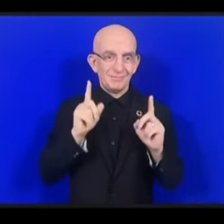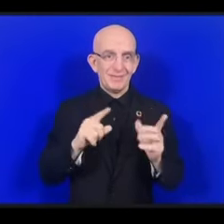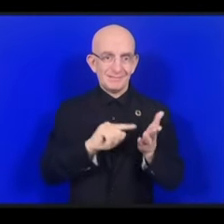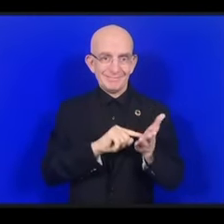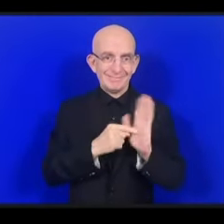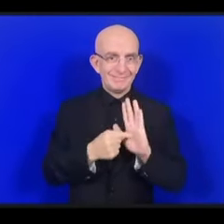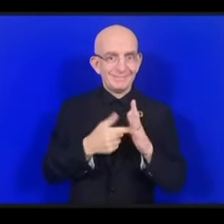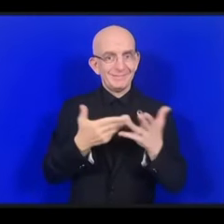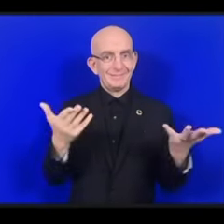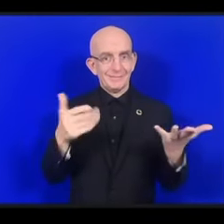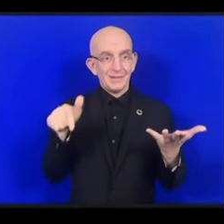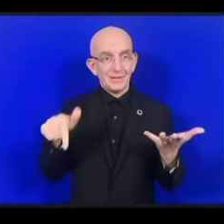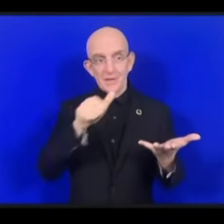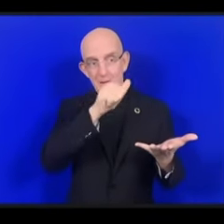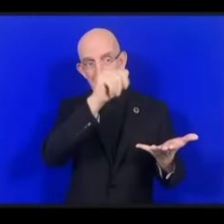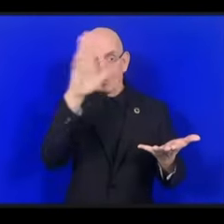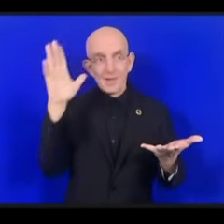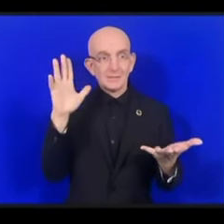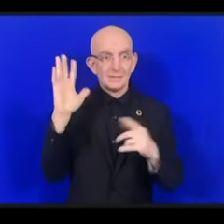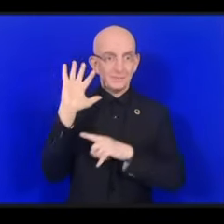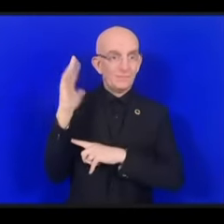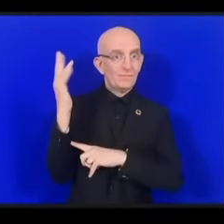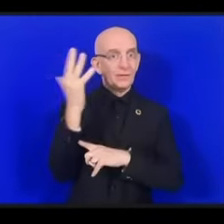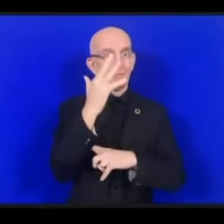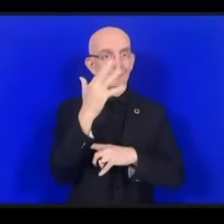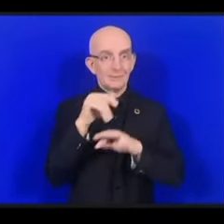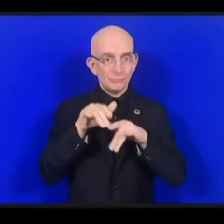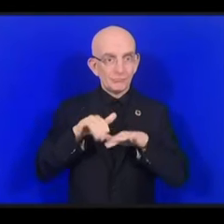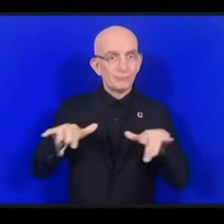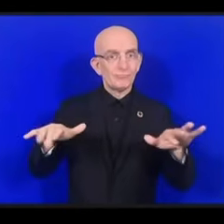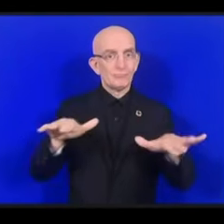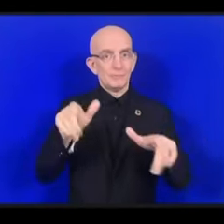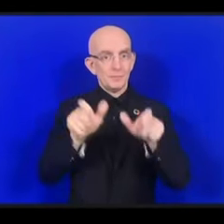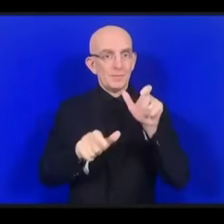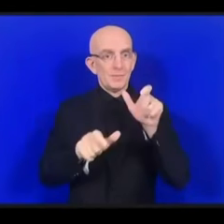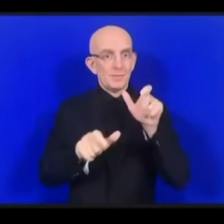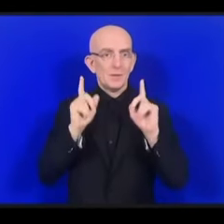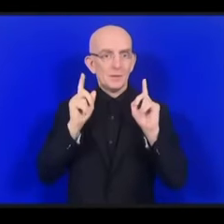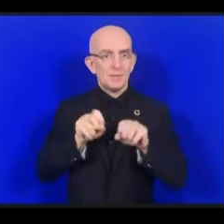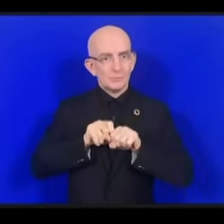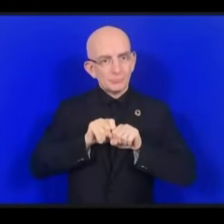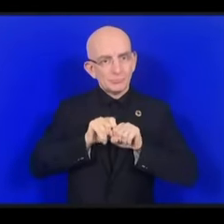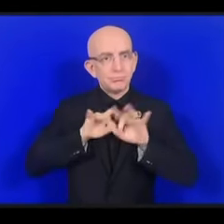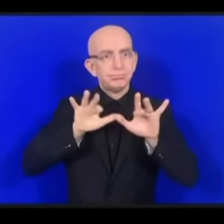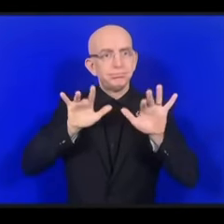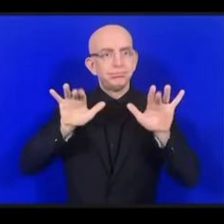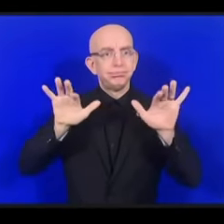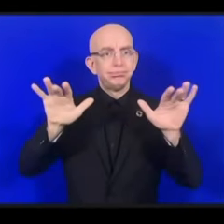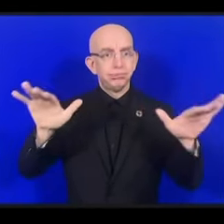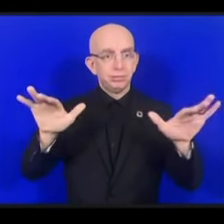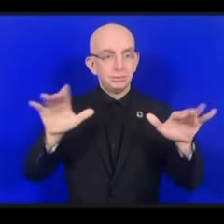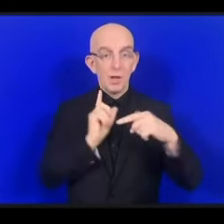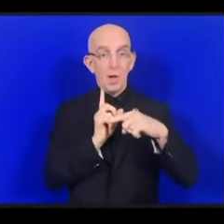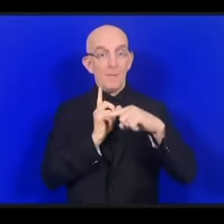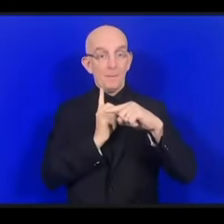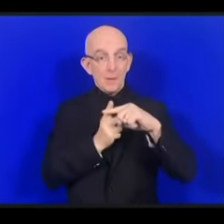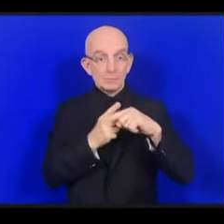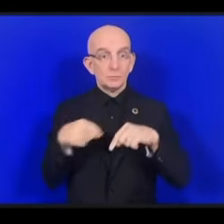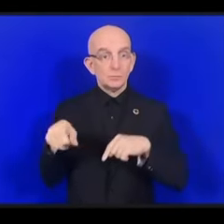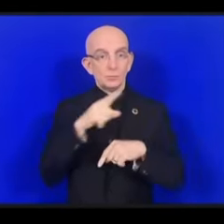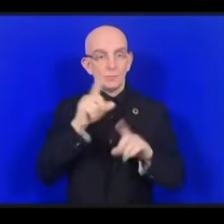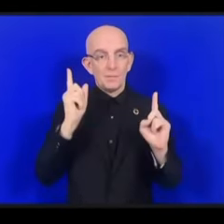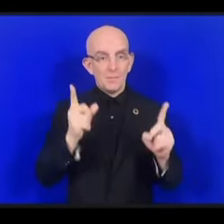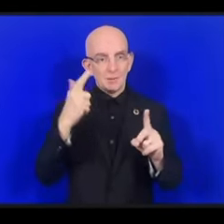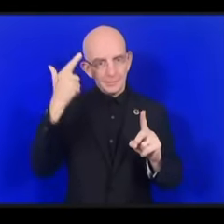In addition, we cannot forget the 2 billion people who continue to be totally